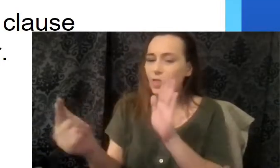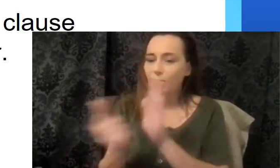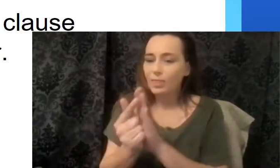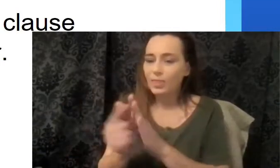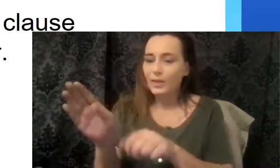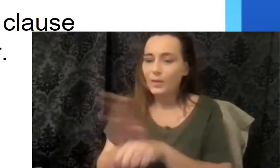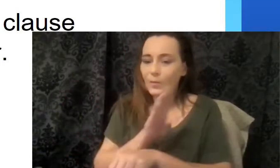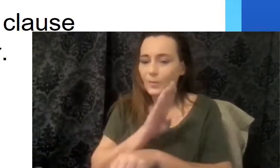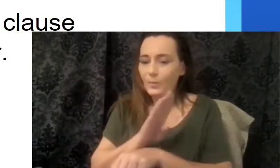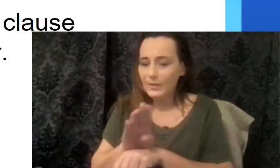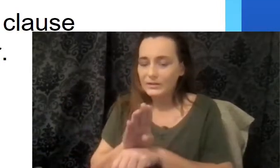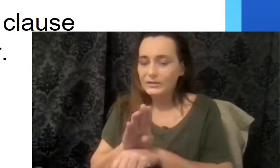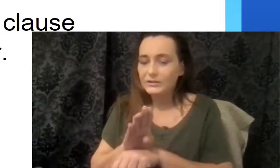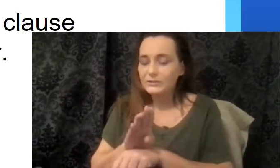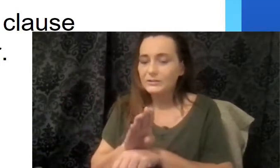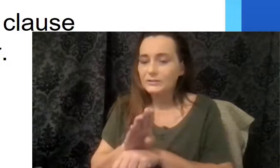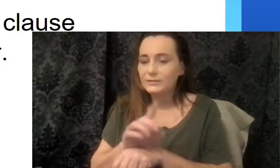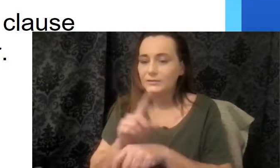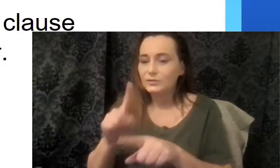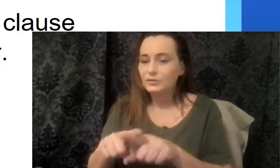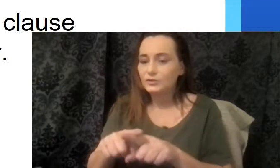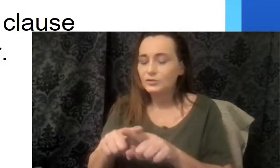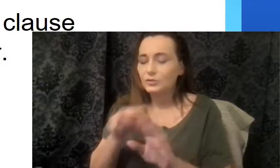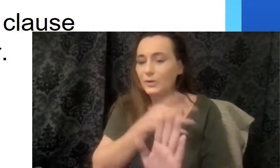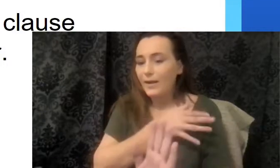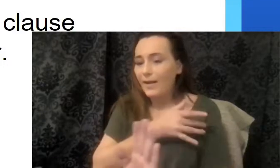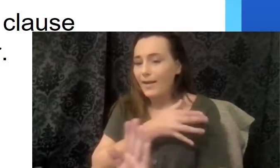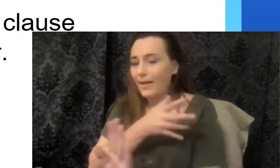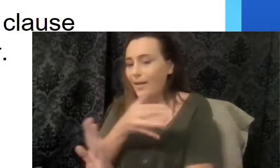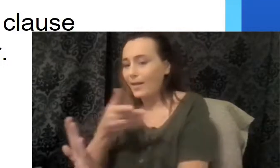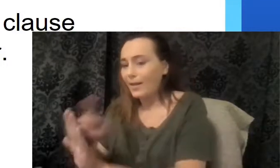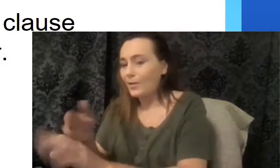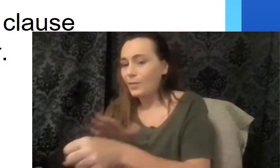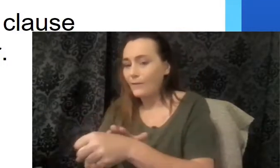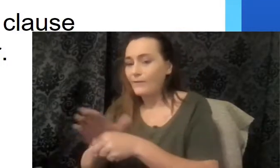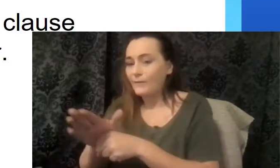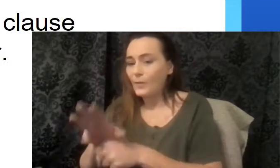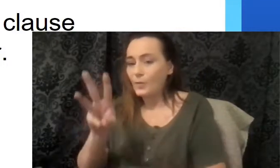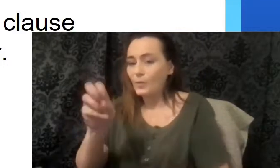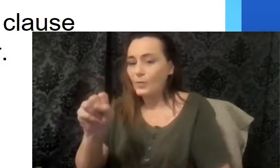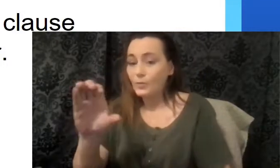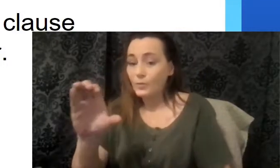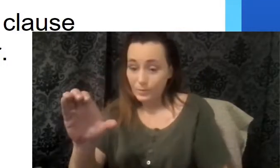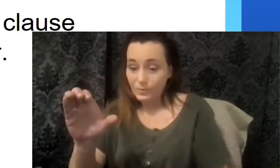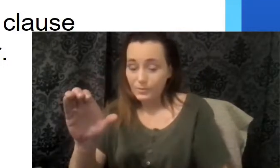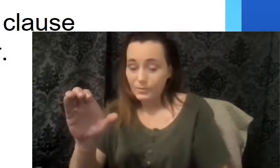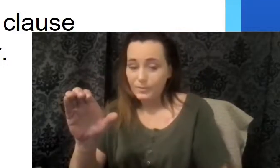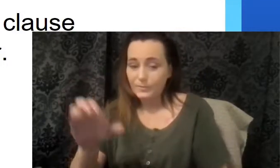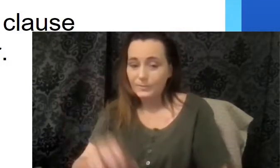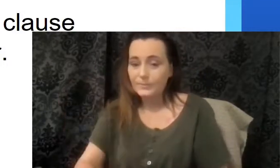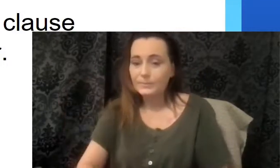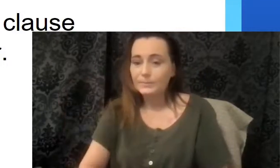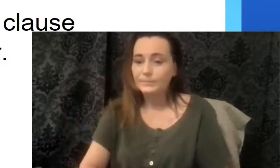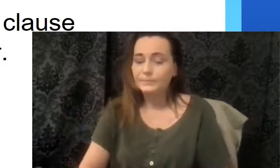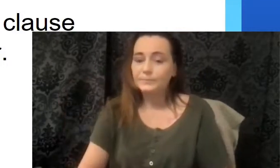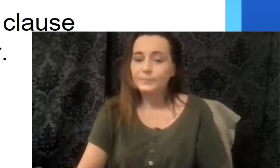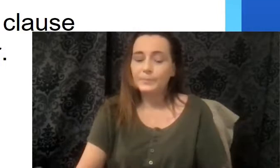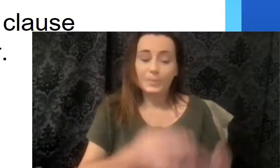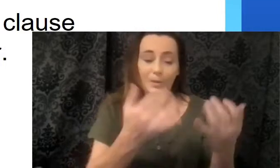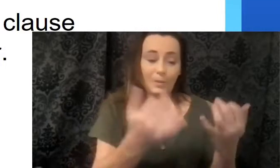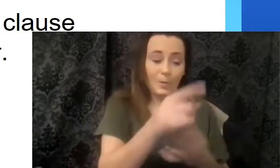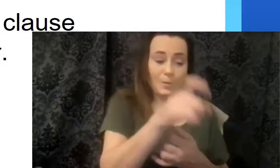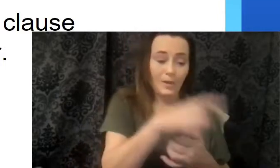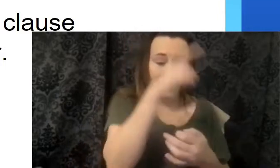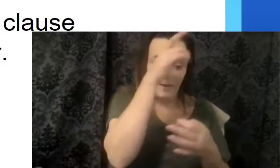get us to the actual full conference. There are some things, there's a moratorium, we gotta decide whether